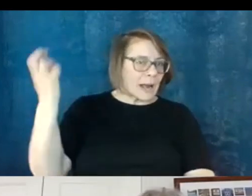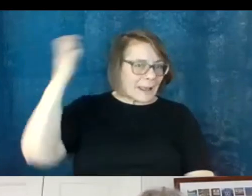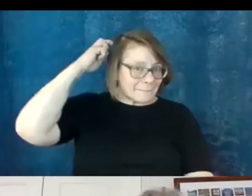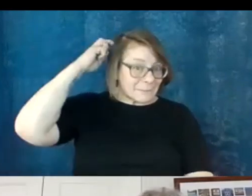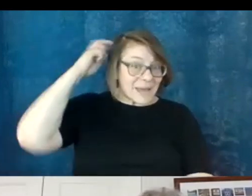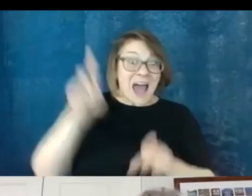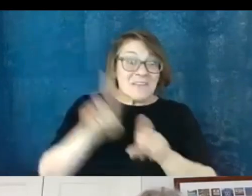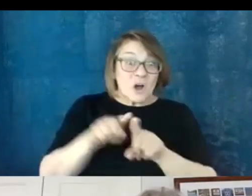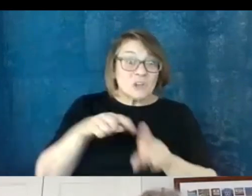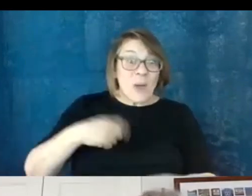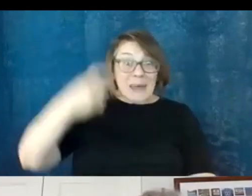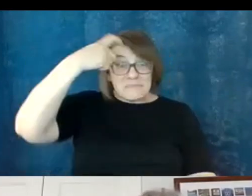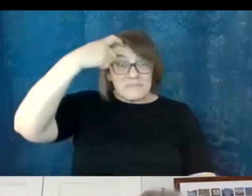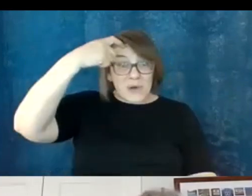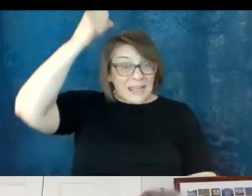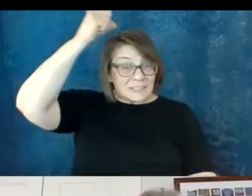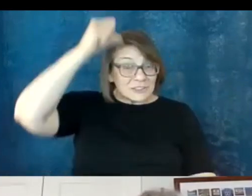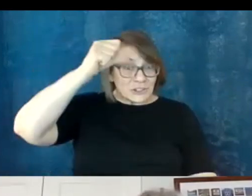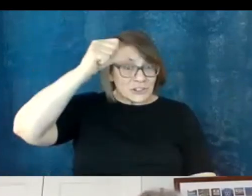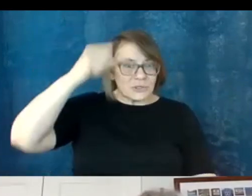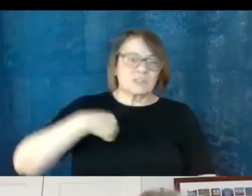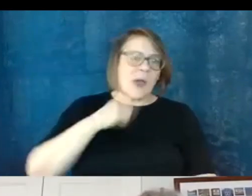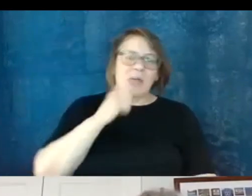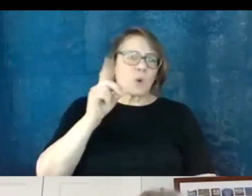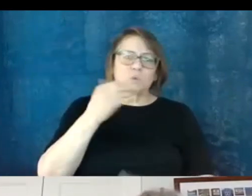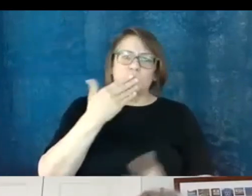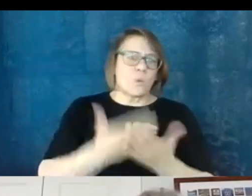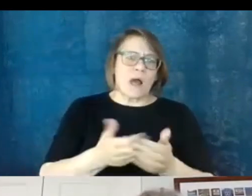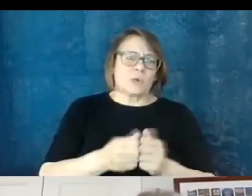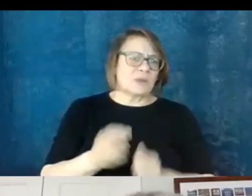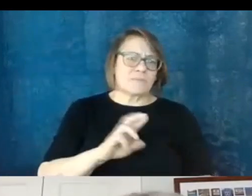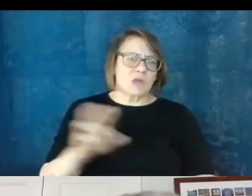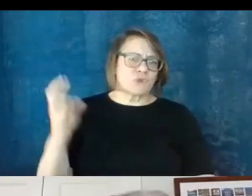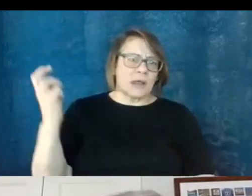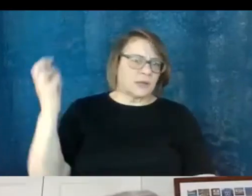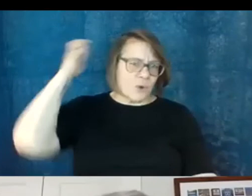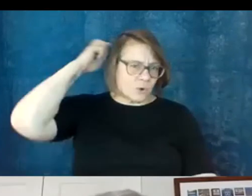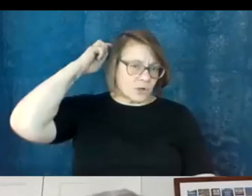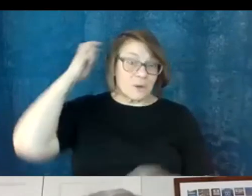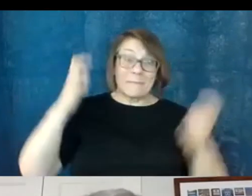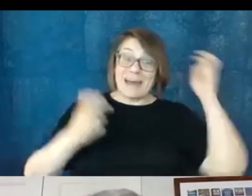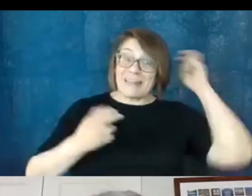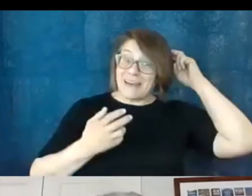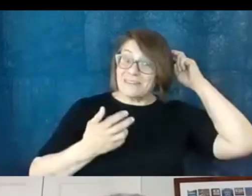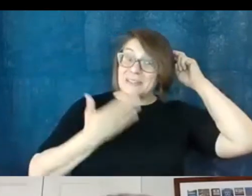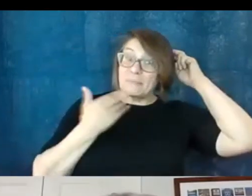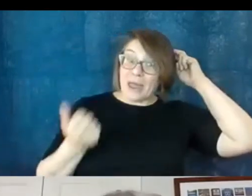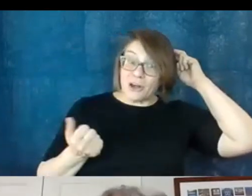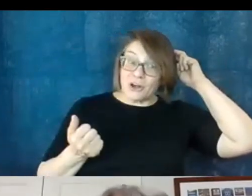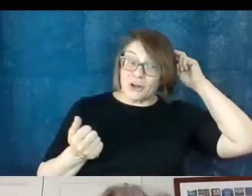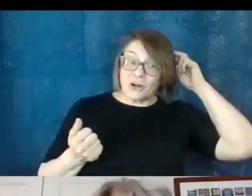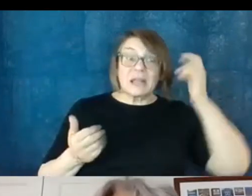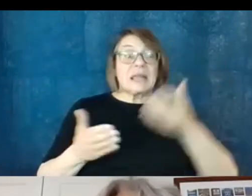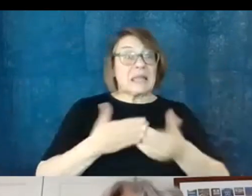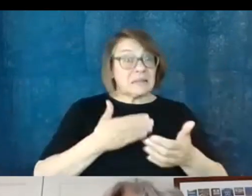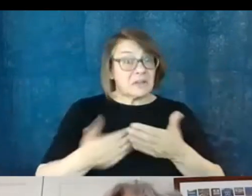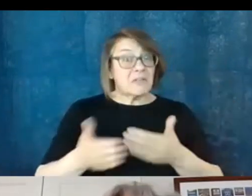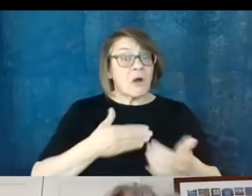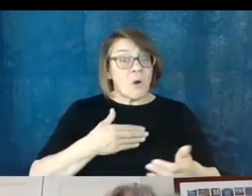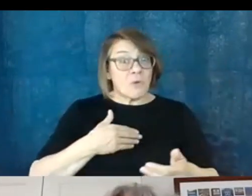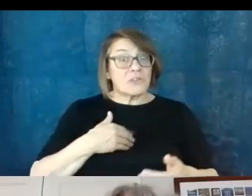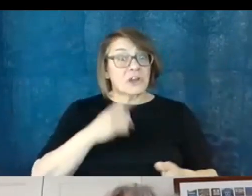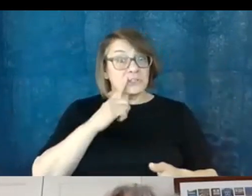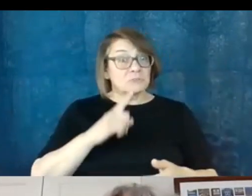surgery on that side. So I don't do nearly as well with my right cochlear implant as my left, even though the aided thresholds for both